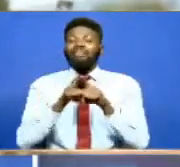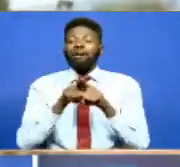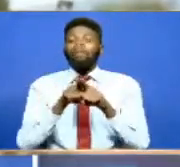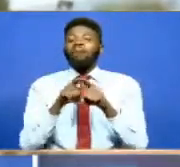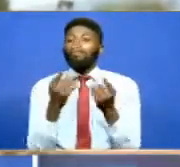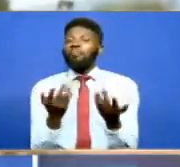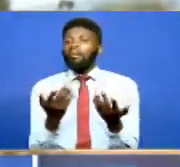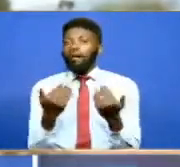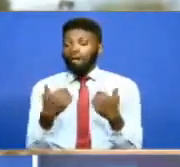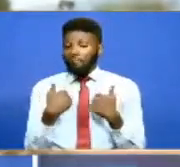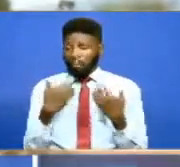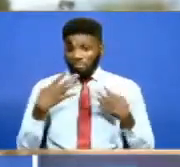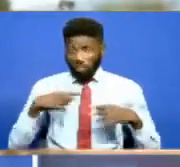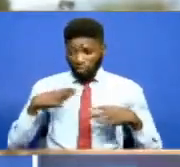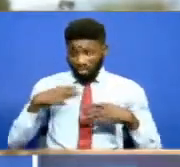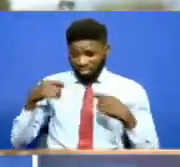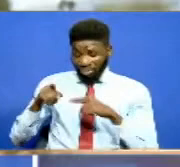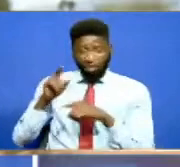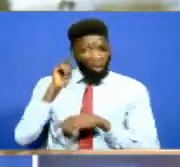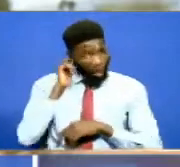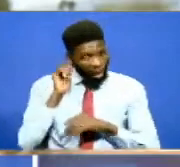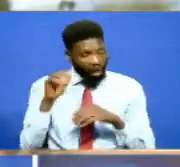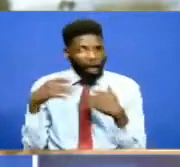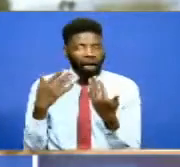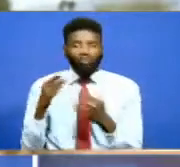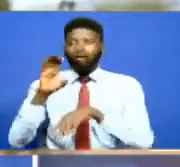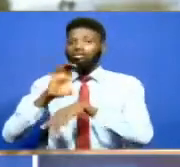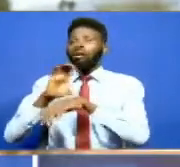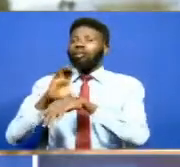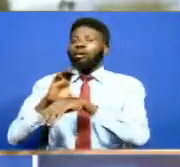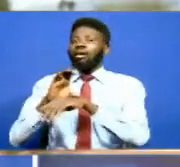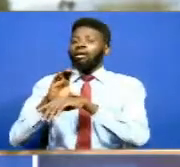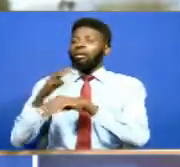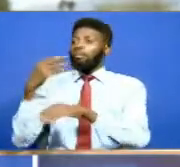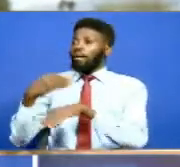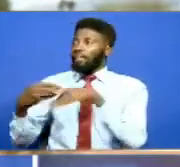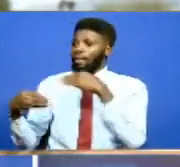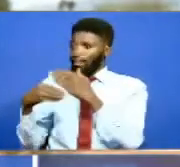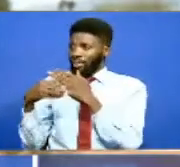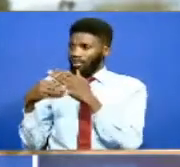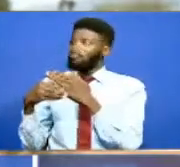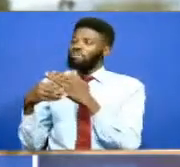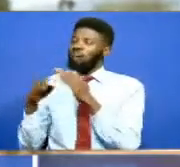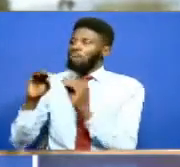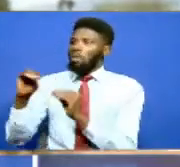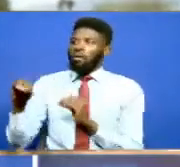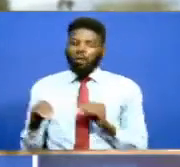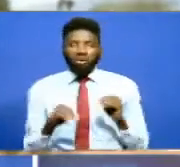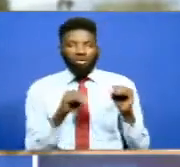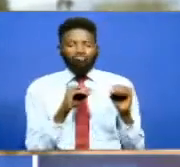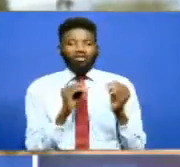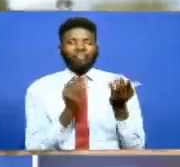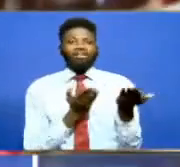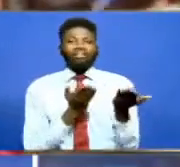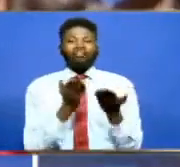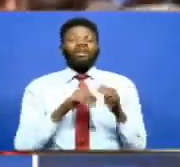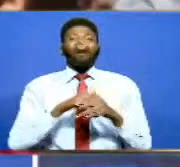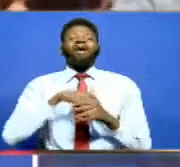the congregants moved from the church building and they were doing the service in open